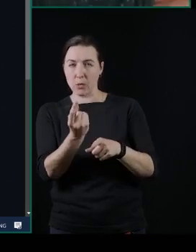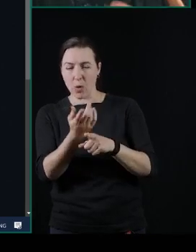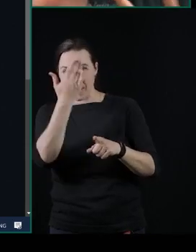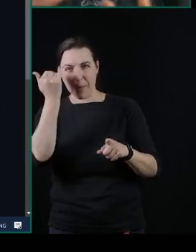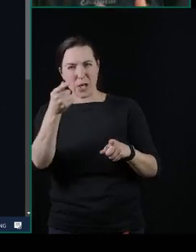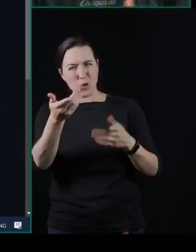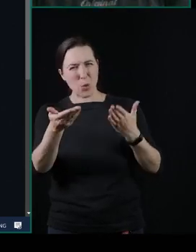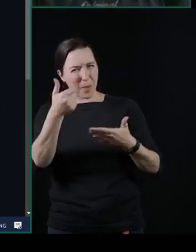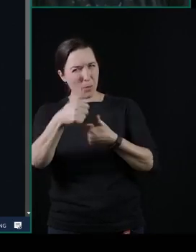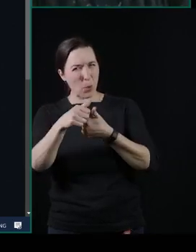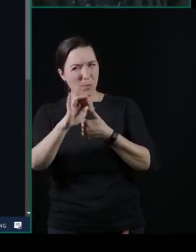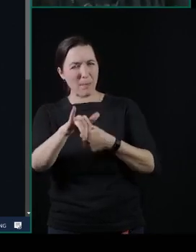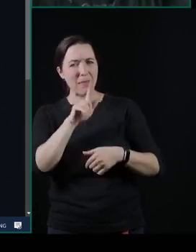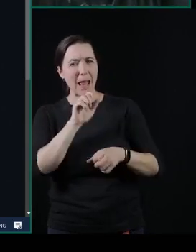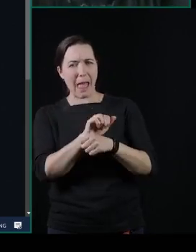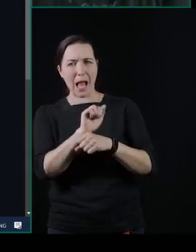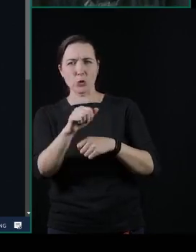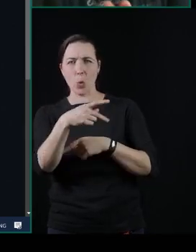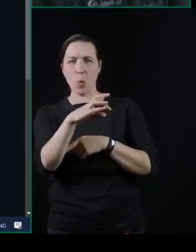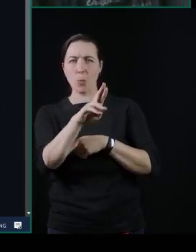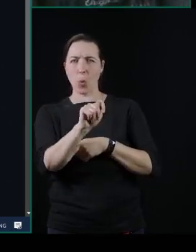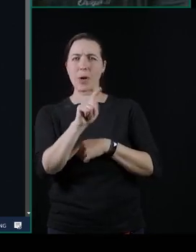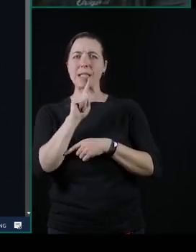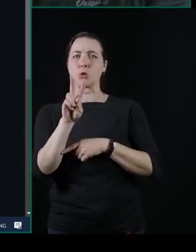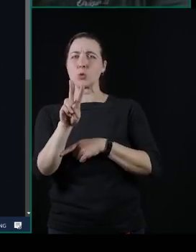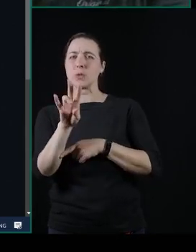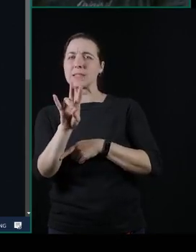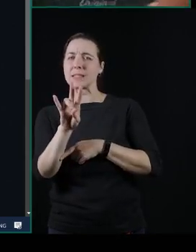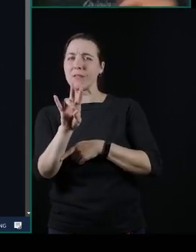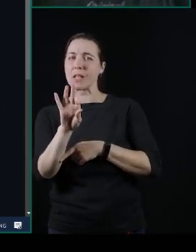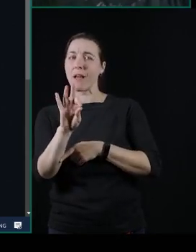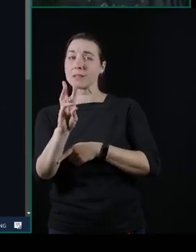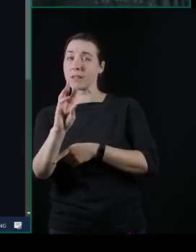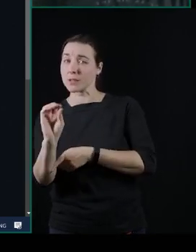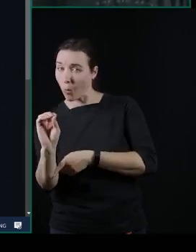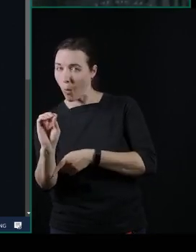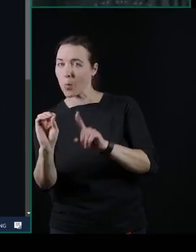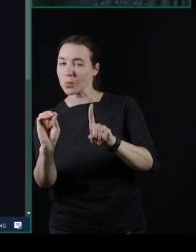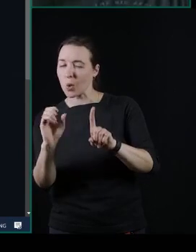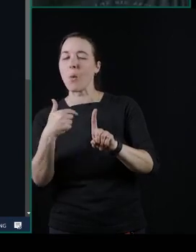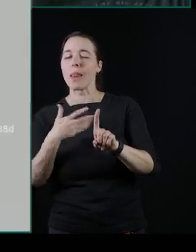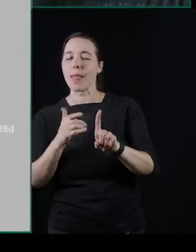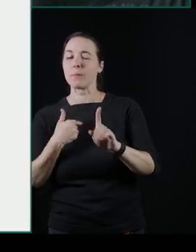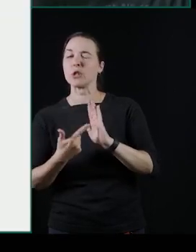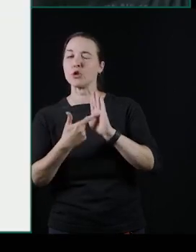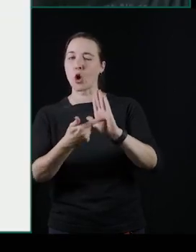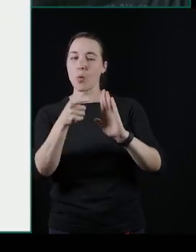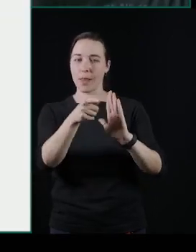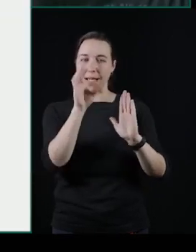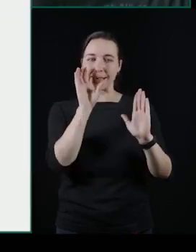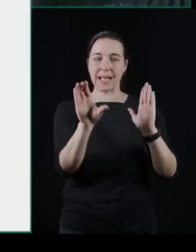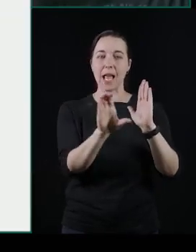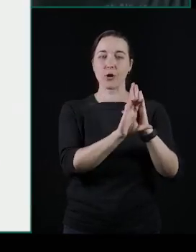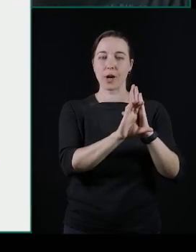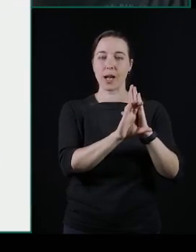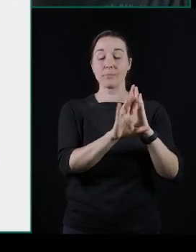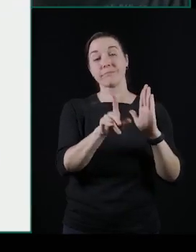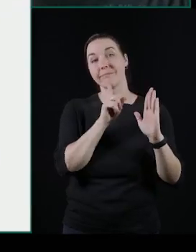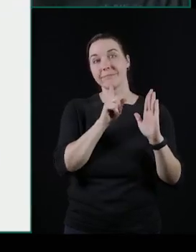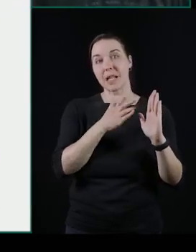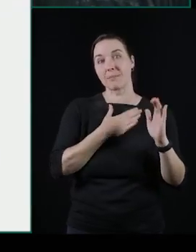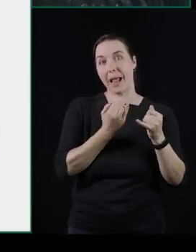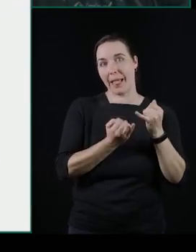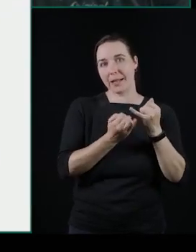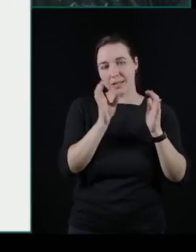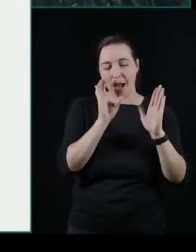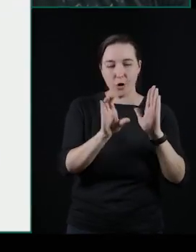created, right? Because you may recall that the actual game port is 27960. So I'm going to show you this diagram, which